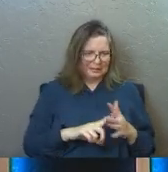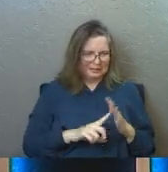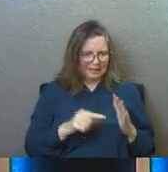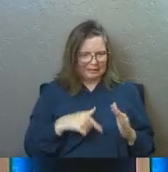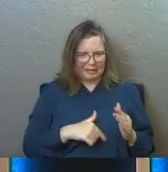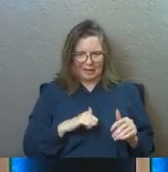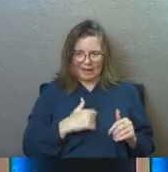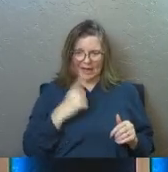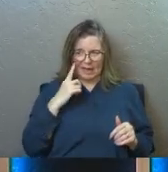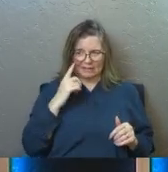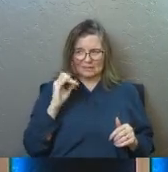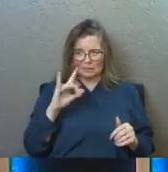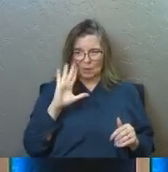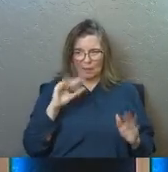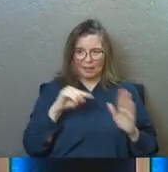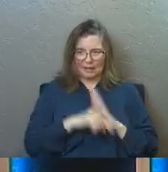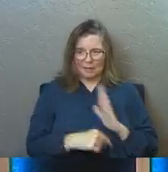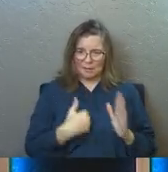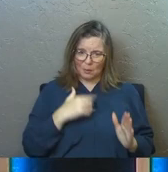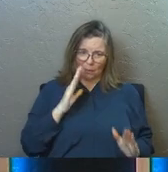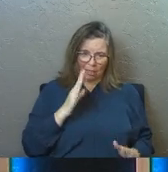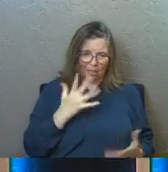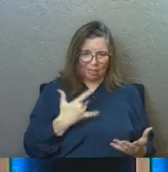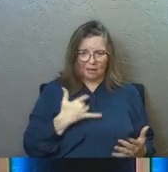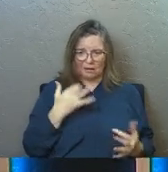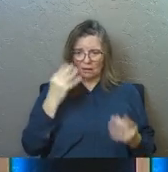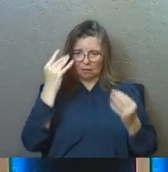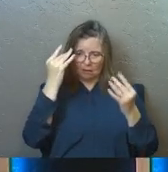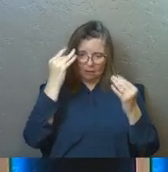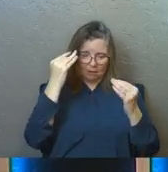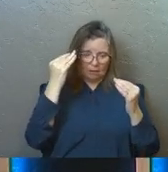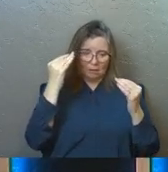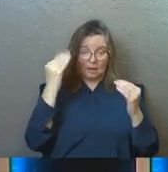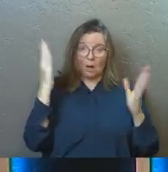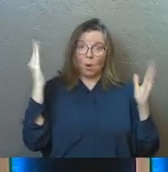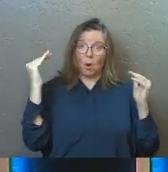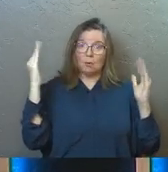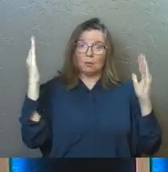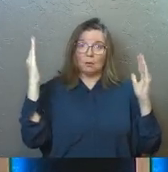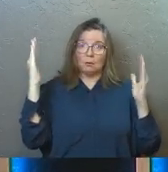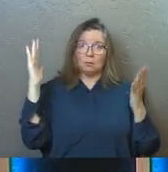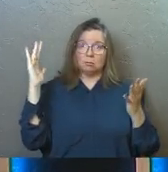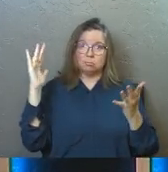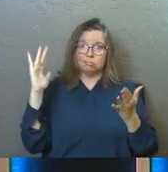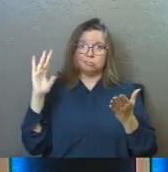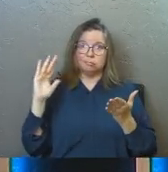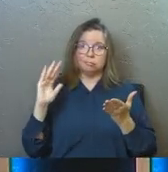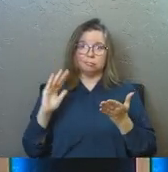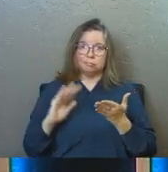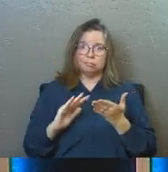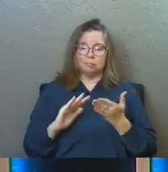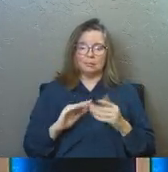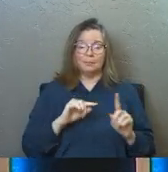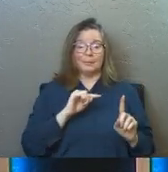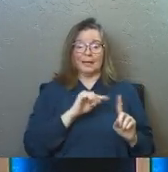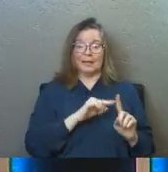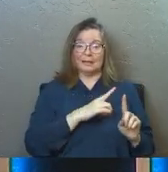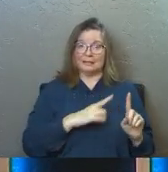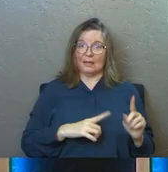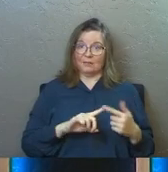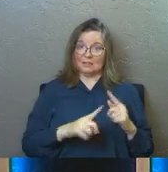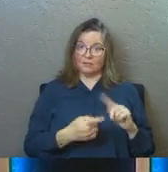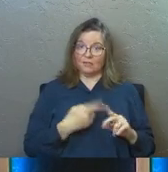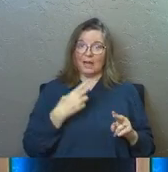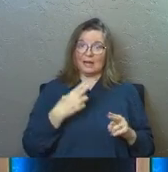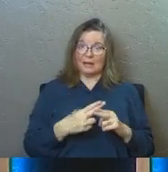like, I think Saul's going to get me, man. Like, this is pretty rough. And you see the hope begin to dwindle. Well, David has a friend named Jonathan. And Jonathan